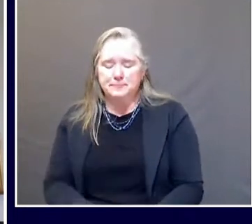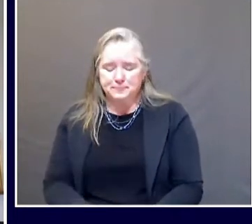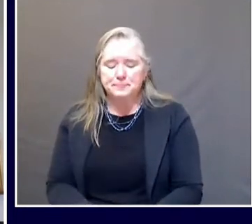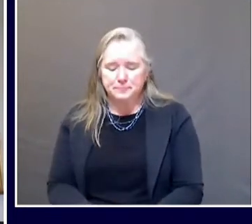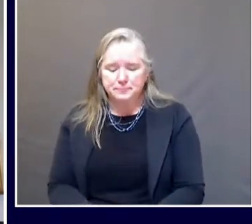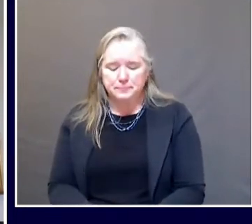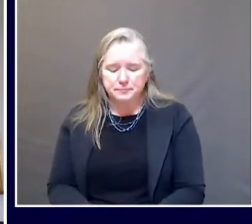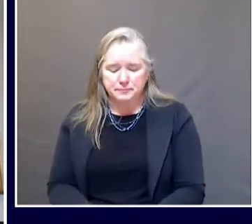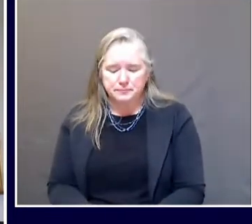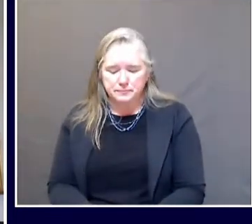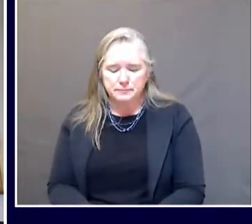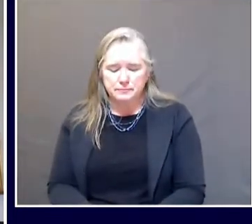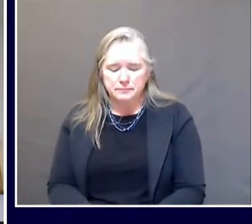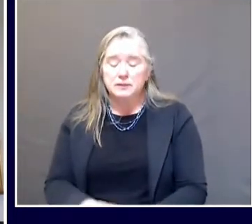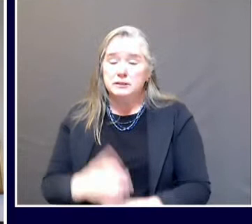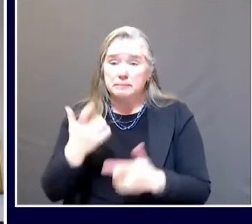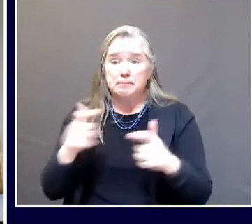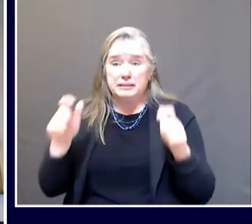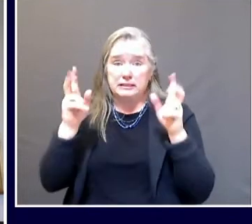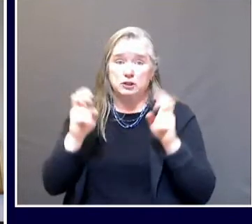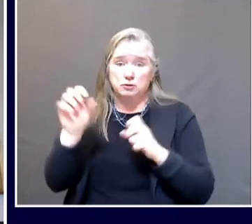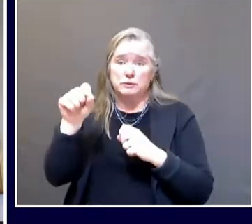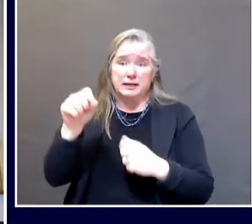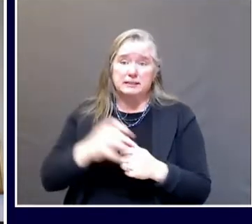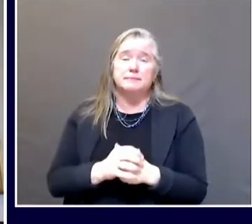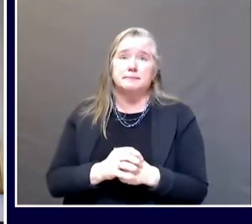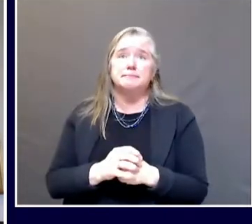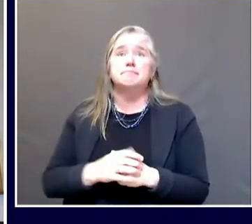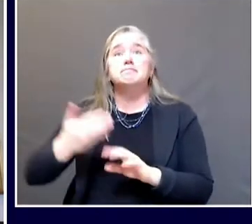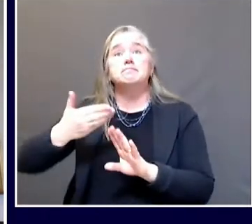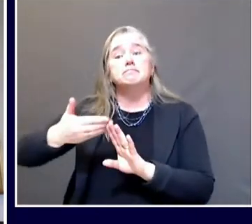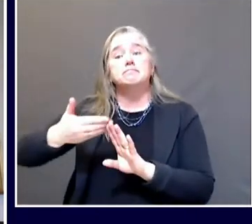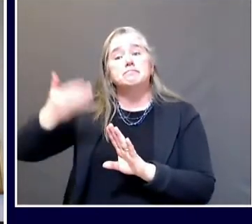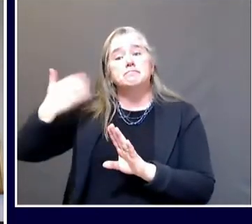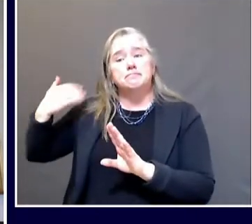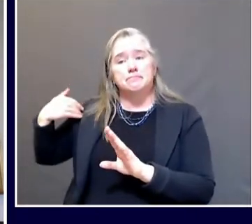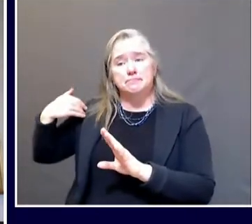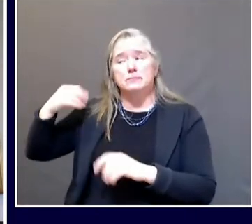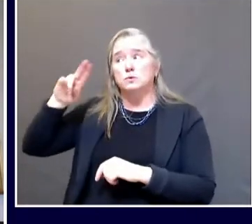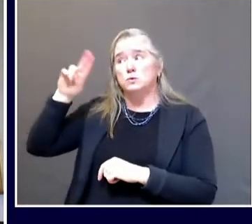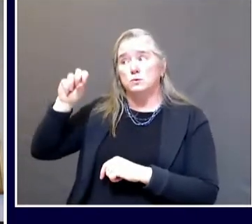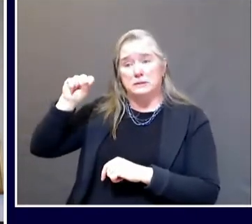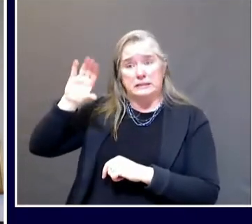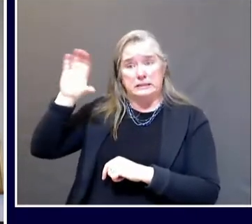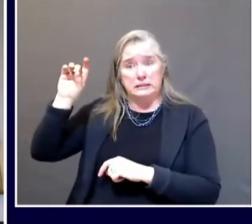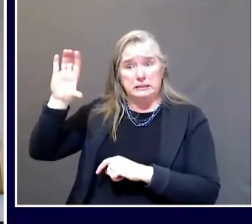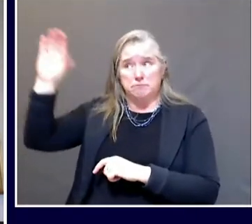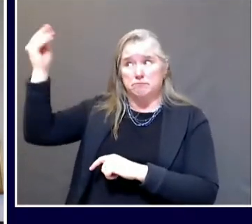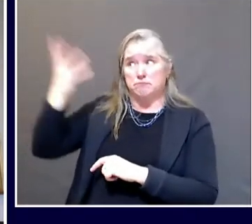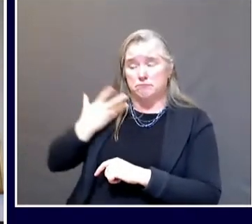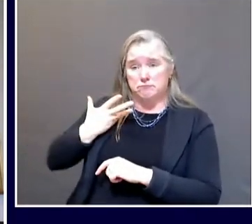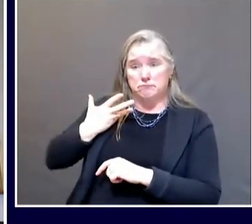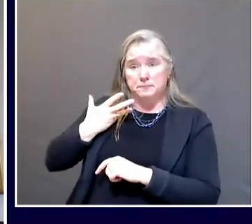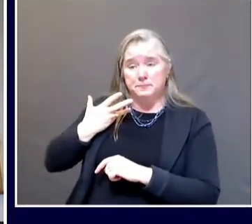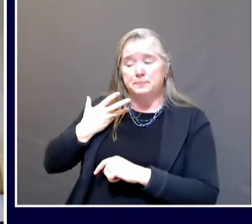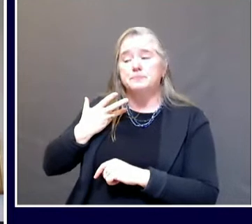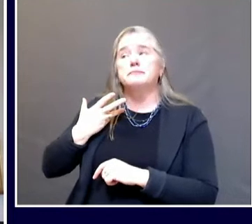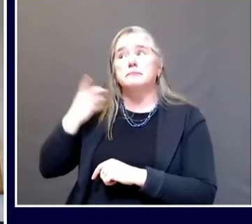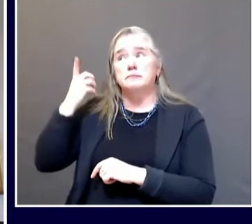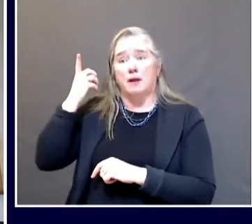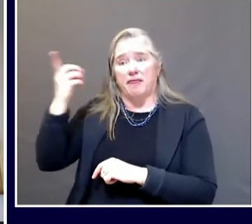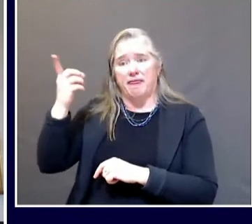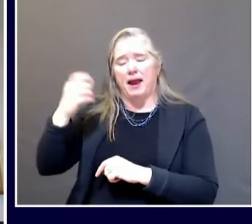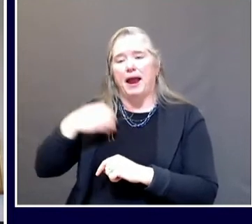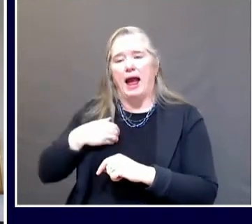the process, we were given information from the US CDC that there would be two specific